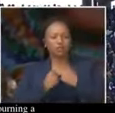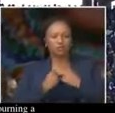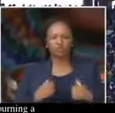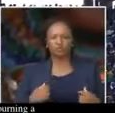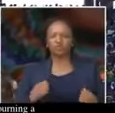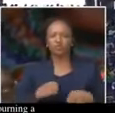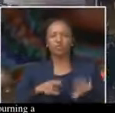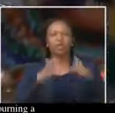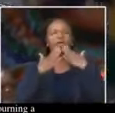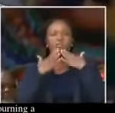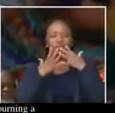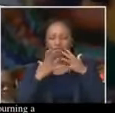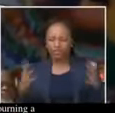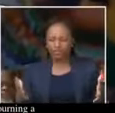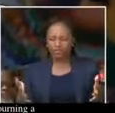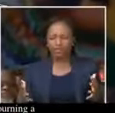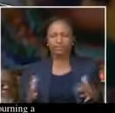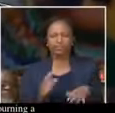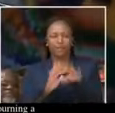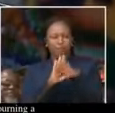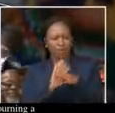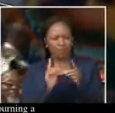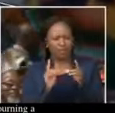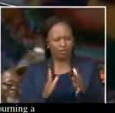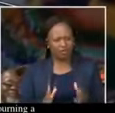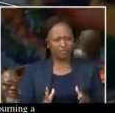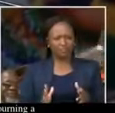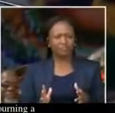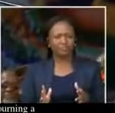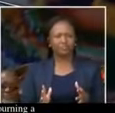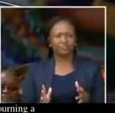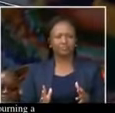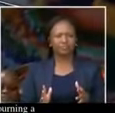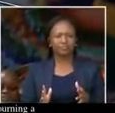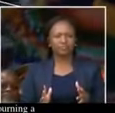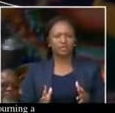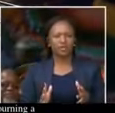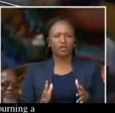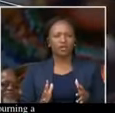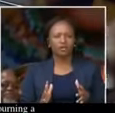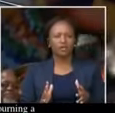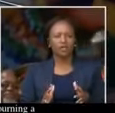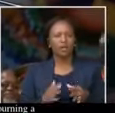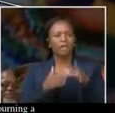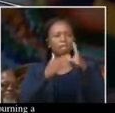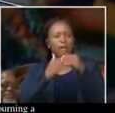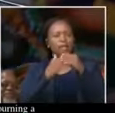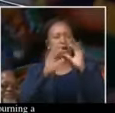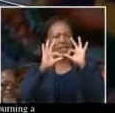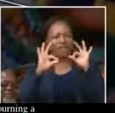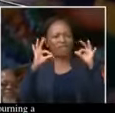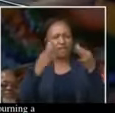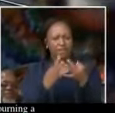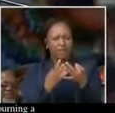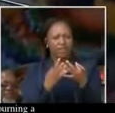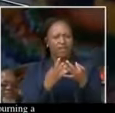Thank you very much, program directors, members of the family,